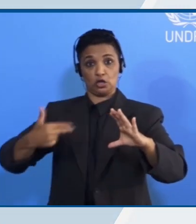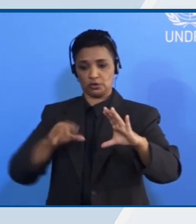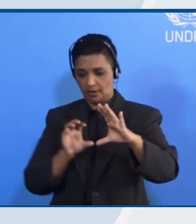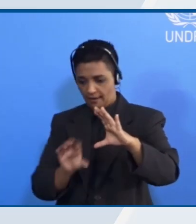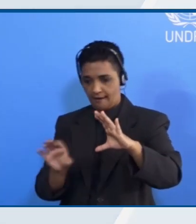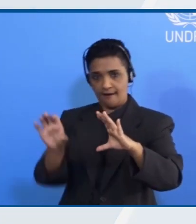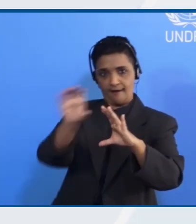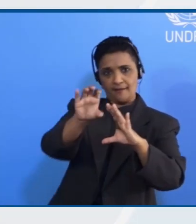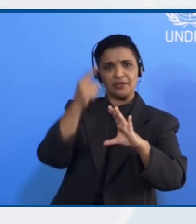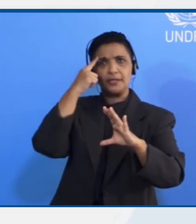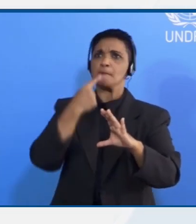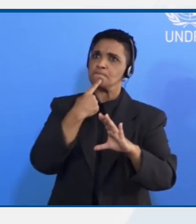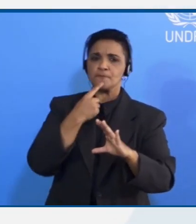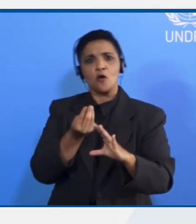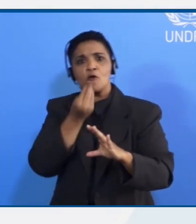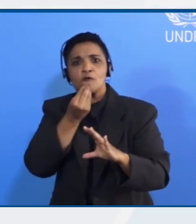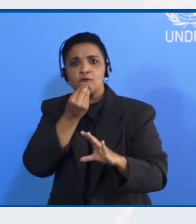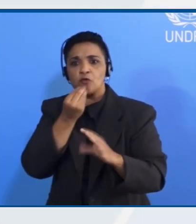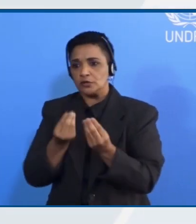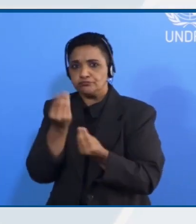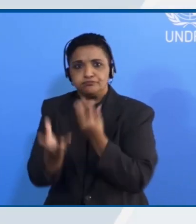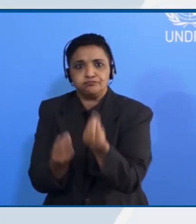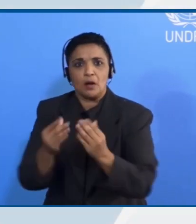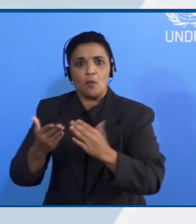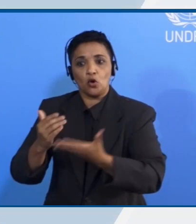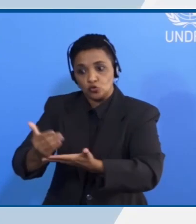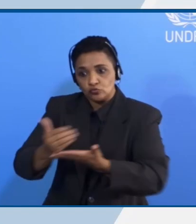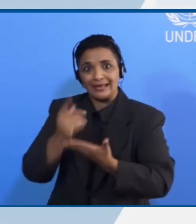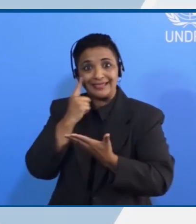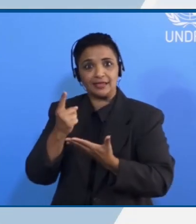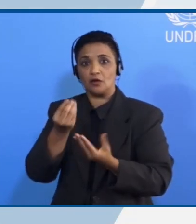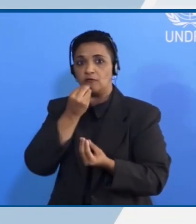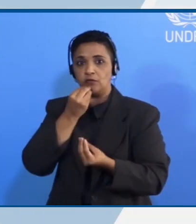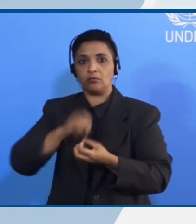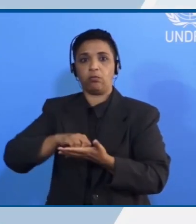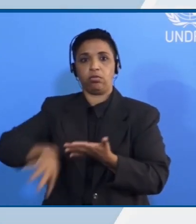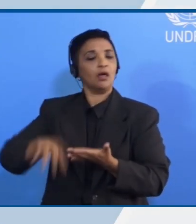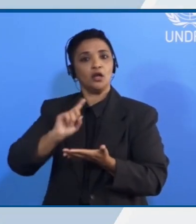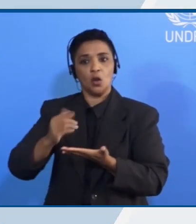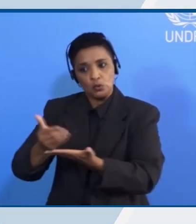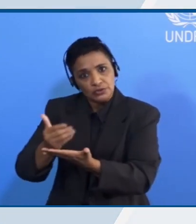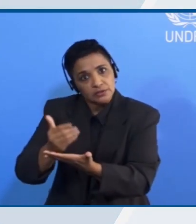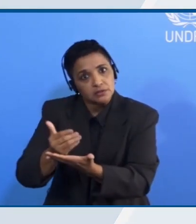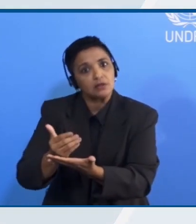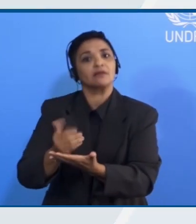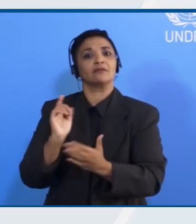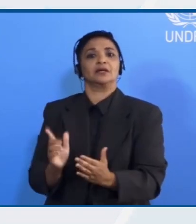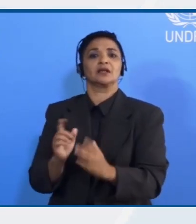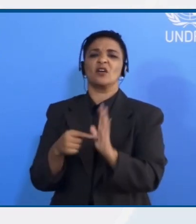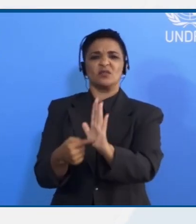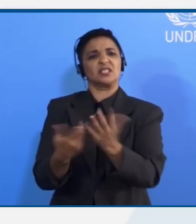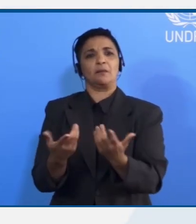started thinking about food security, reducing food waste, making sure that fruits that have no utility,